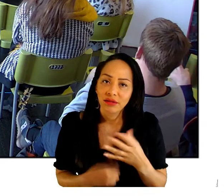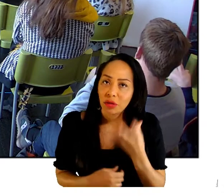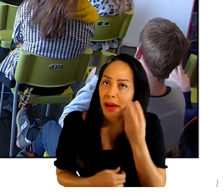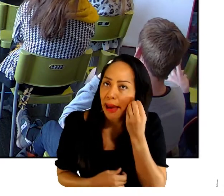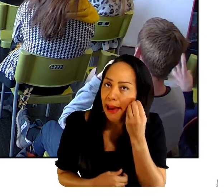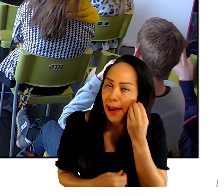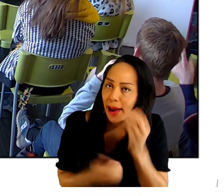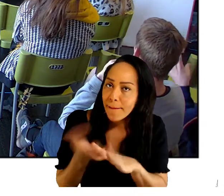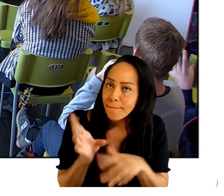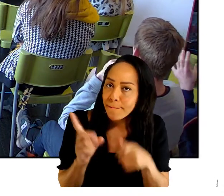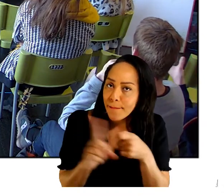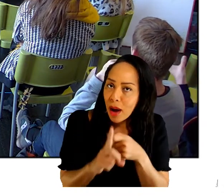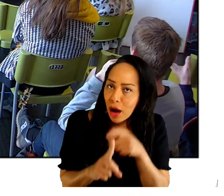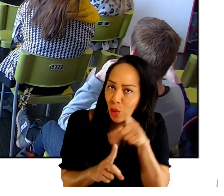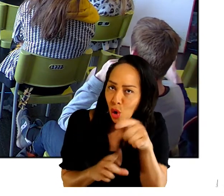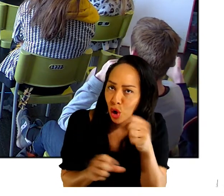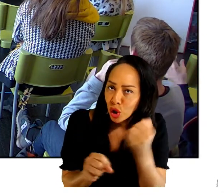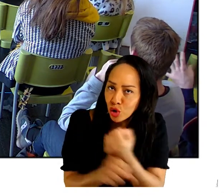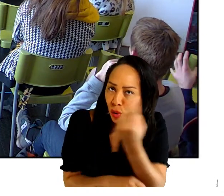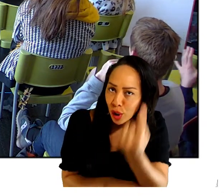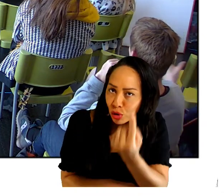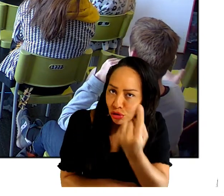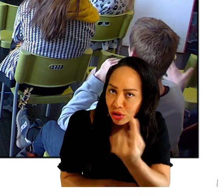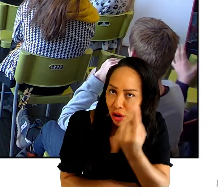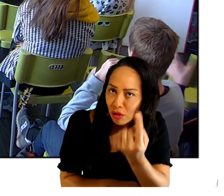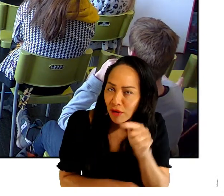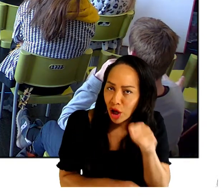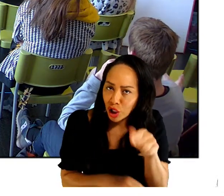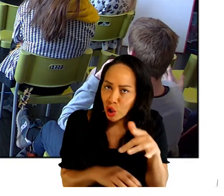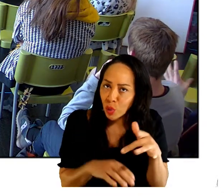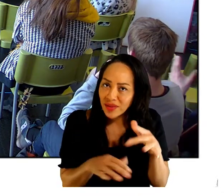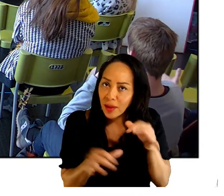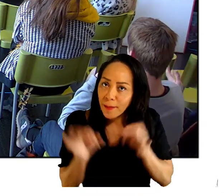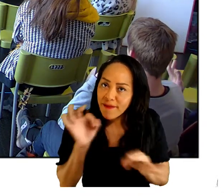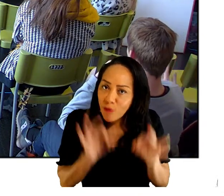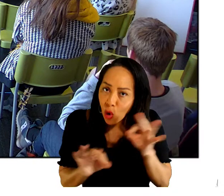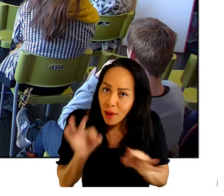of interested to hear what you're kind of controlling, or whether you see yourself as a kind of,